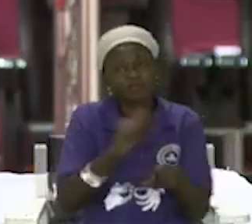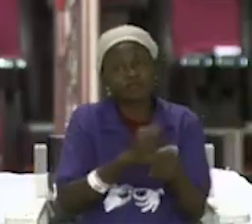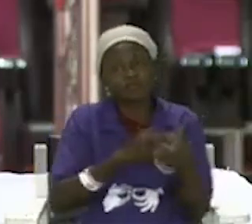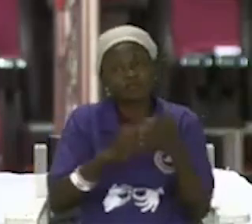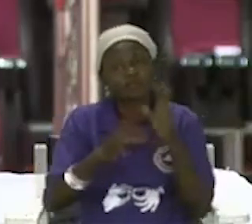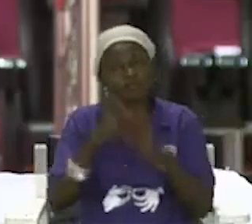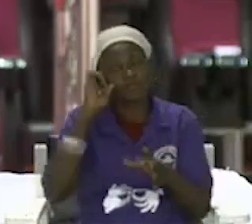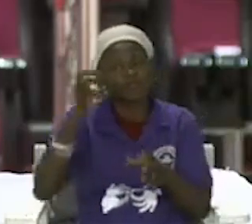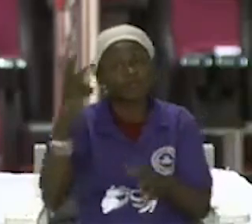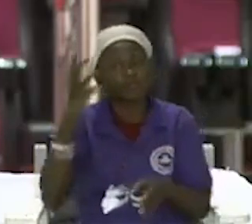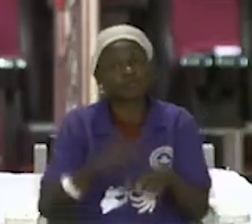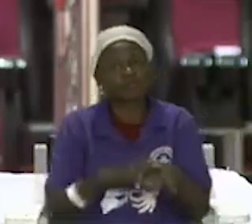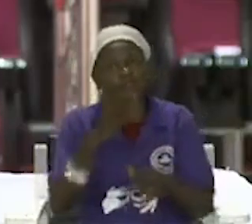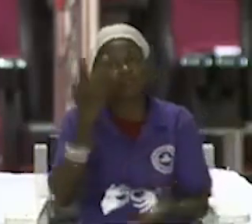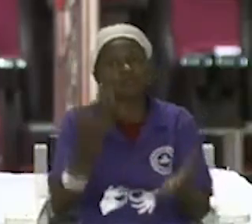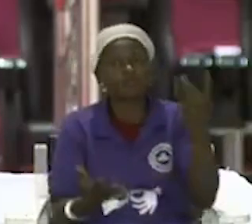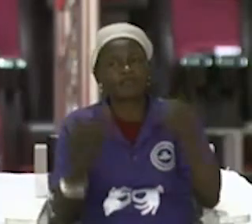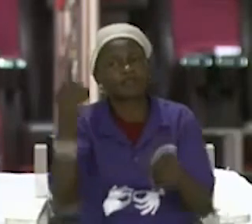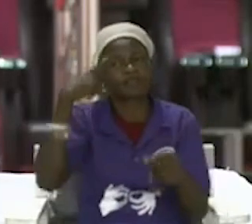fire for God.